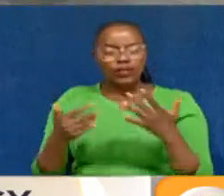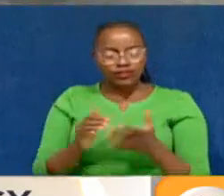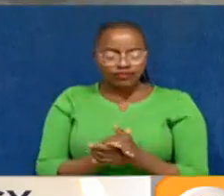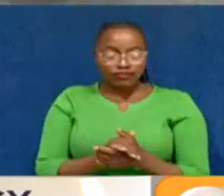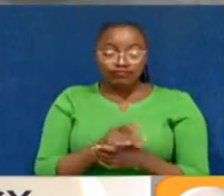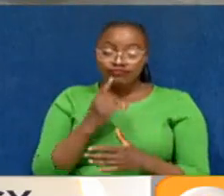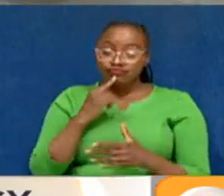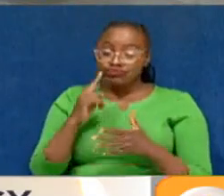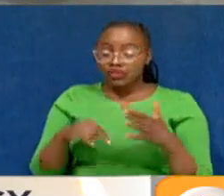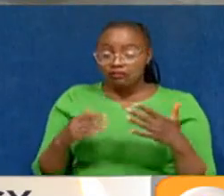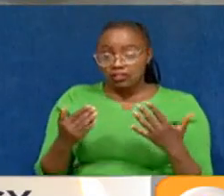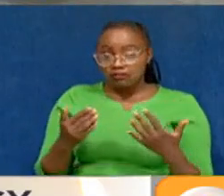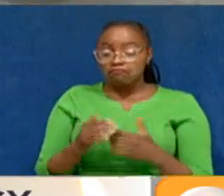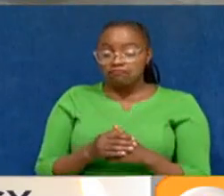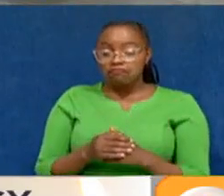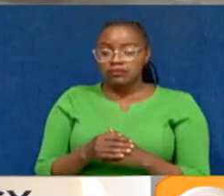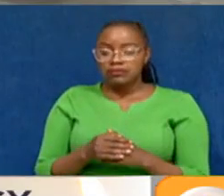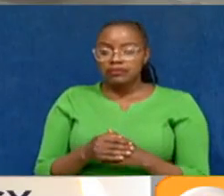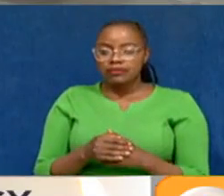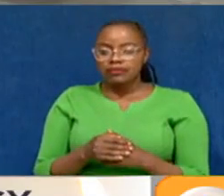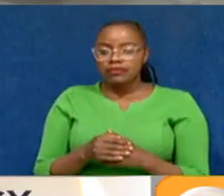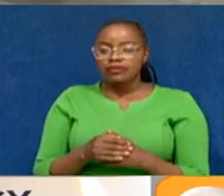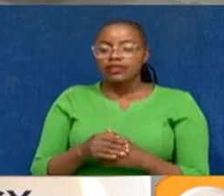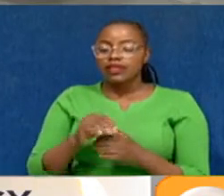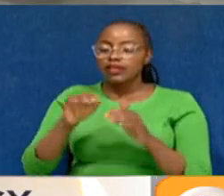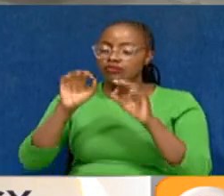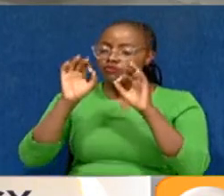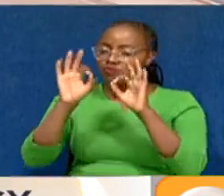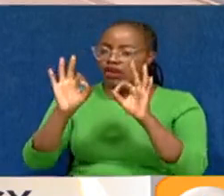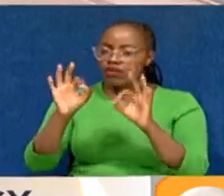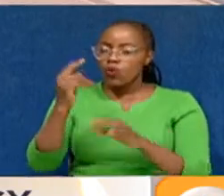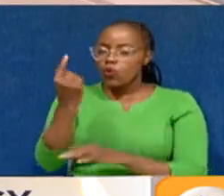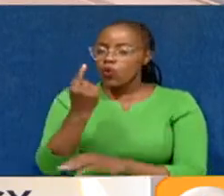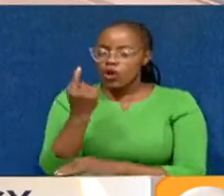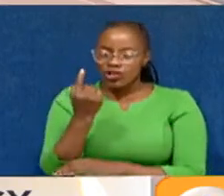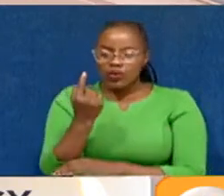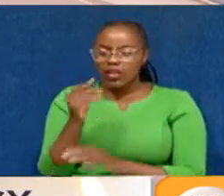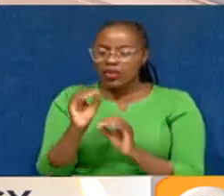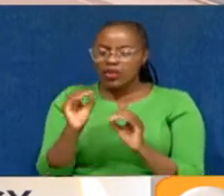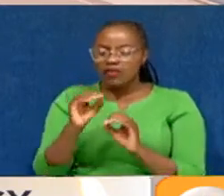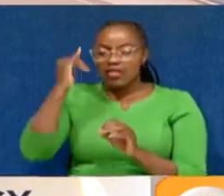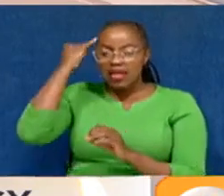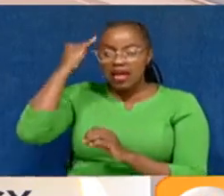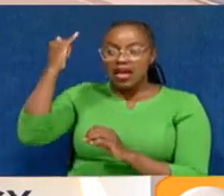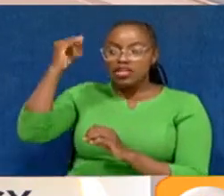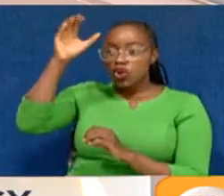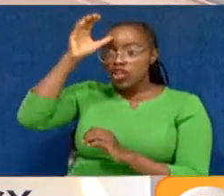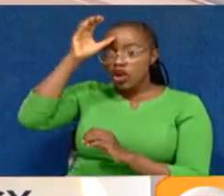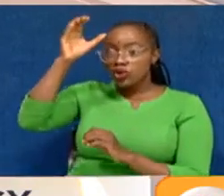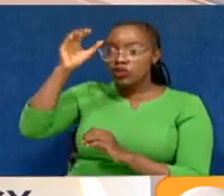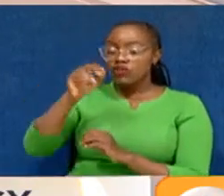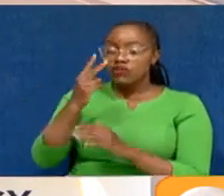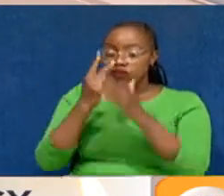Let me start by saying that what was remarkable wasn't just the notion of the concept of